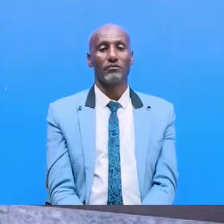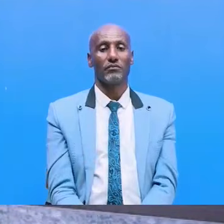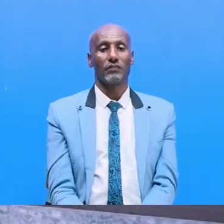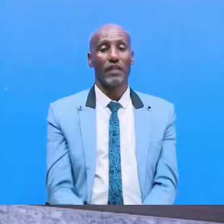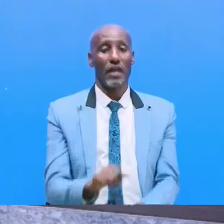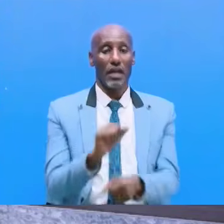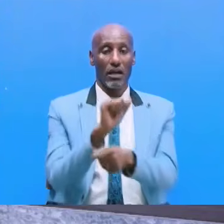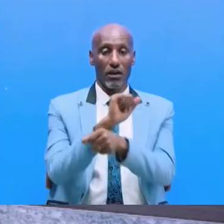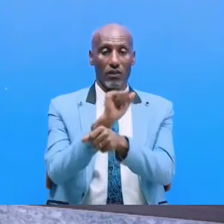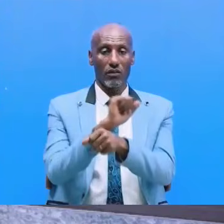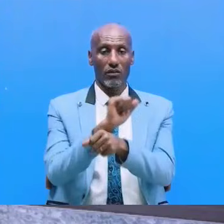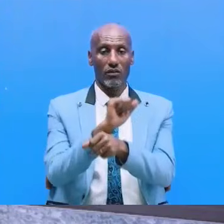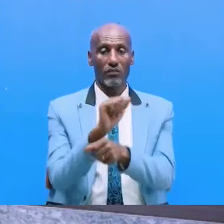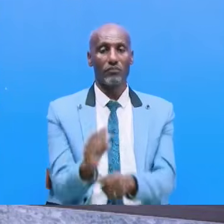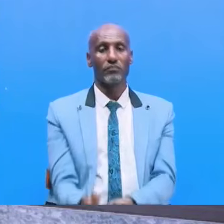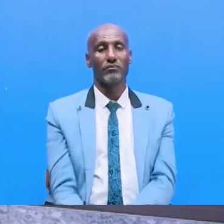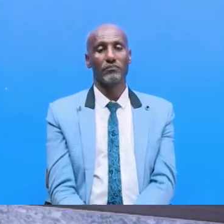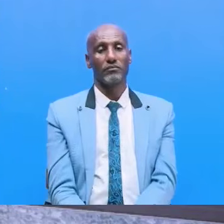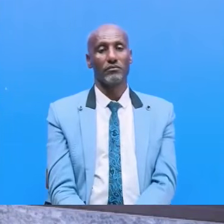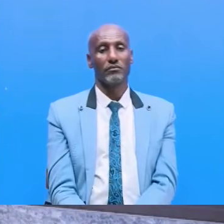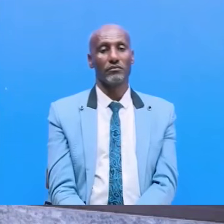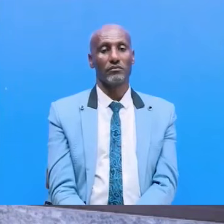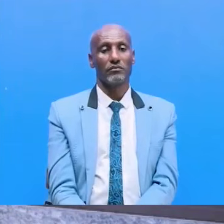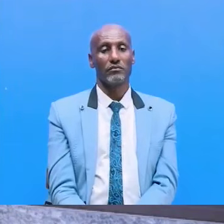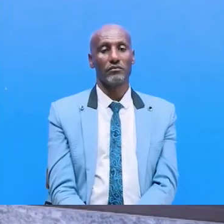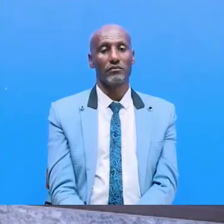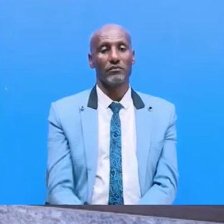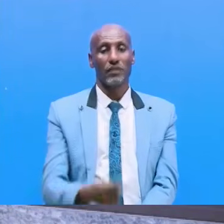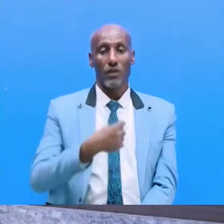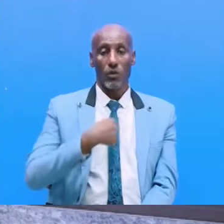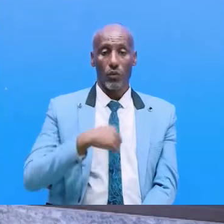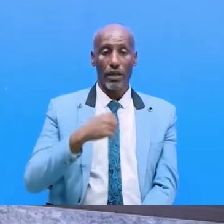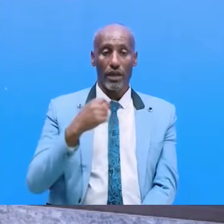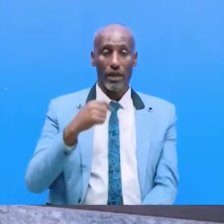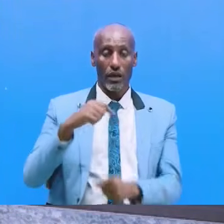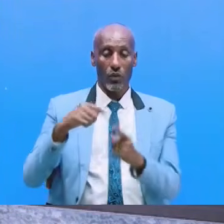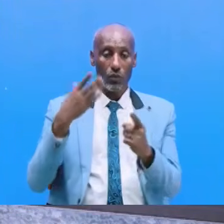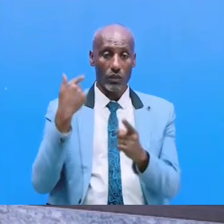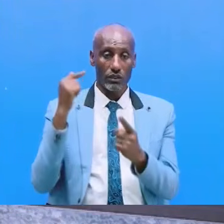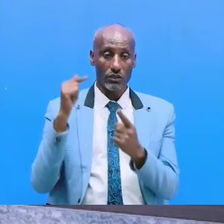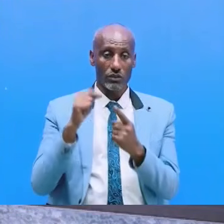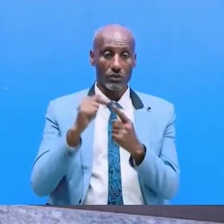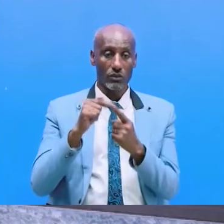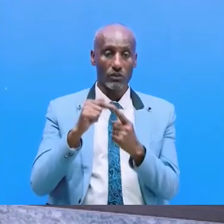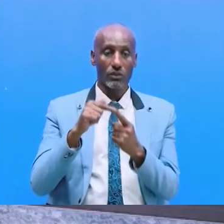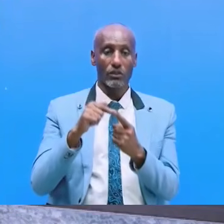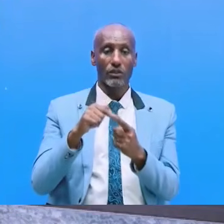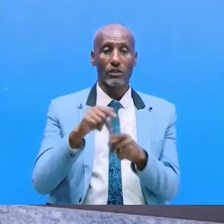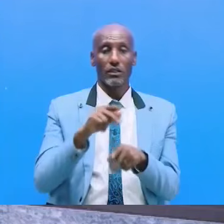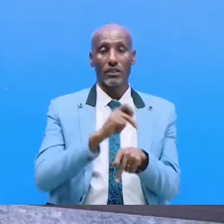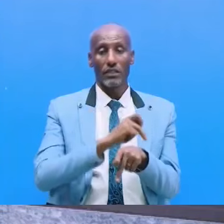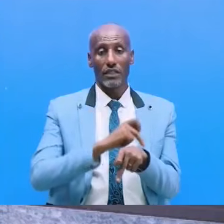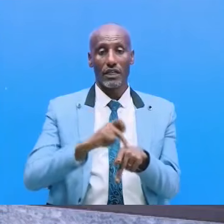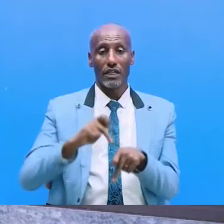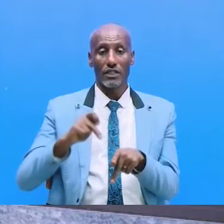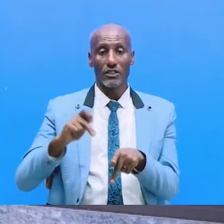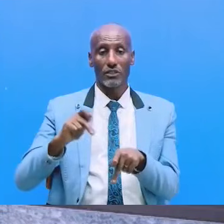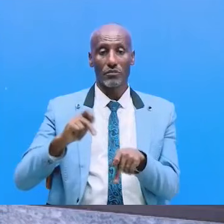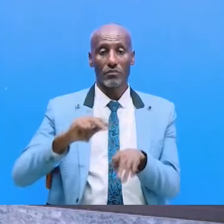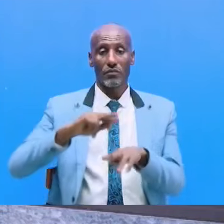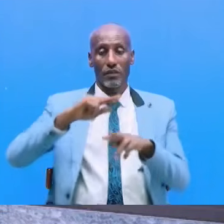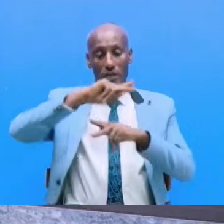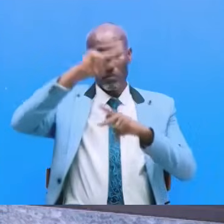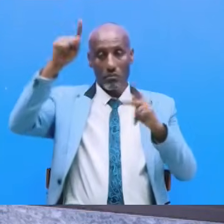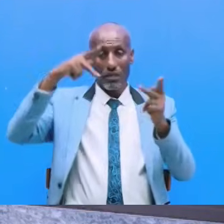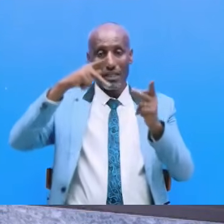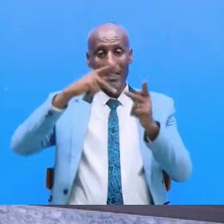buy a car. Look here. We went to park yesterday. We went to park yesterday.